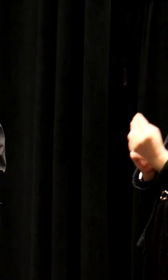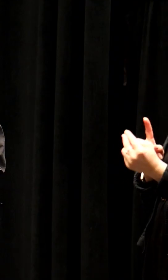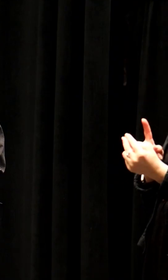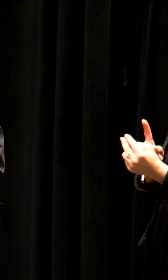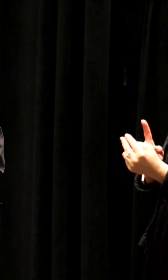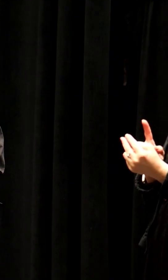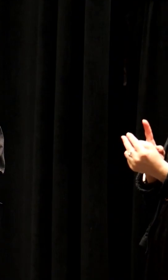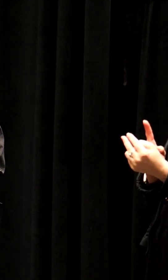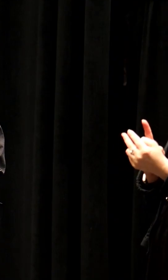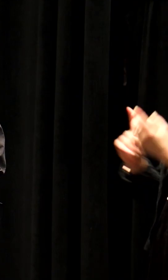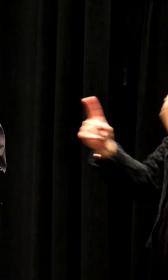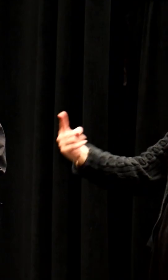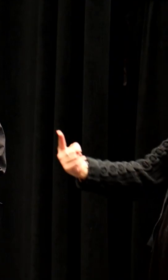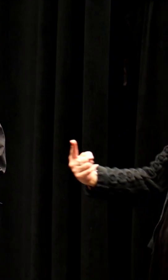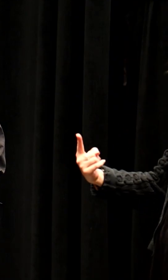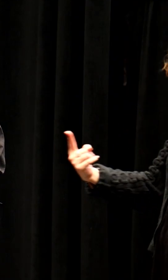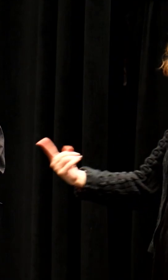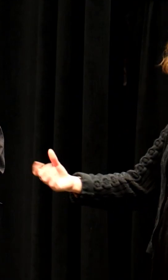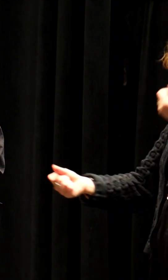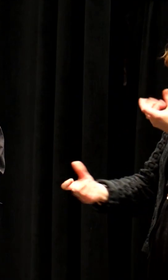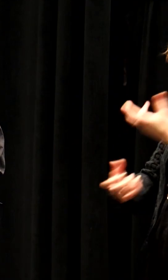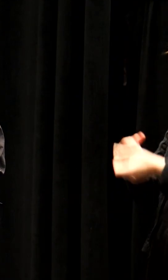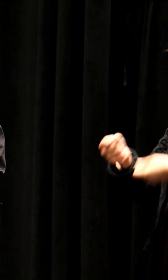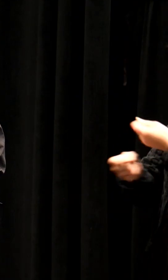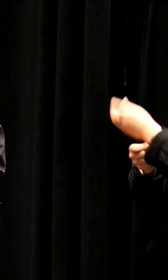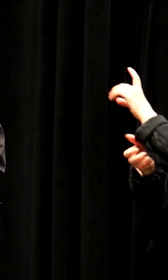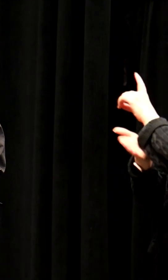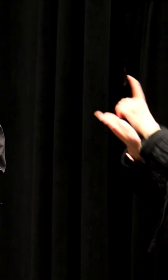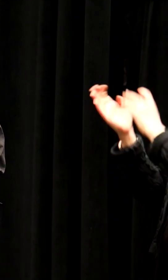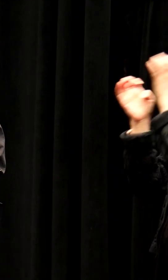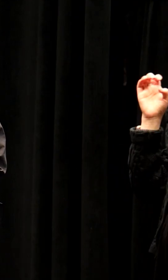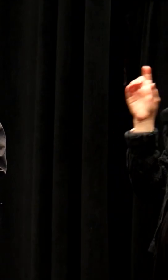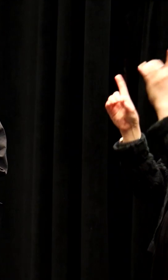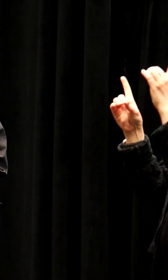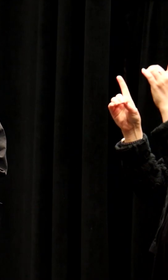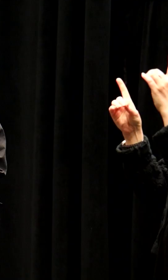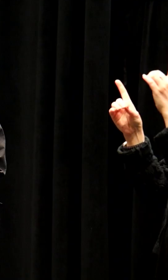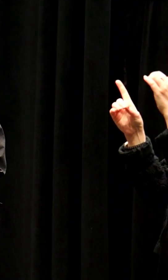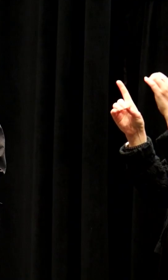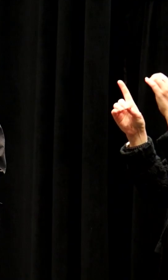after so many years in design education, both in like the